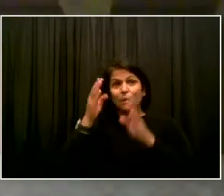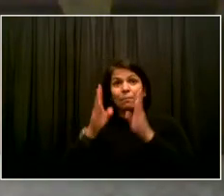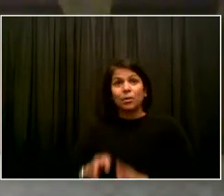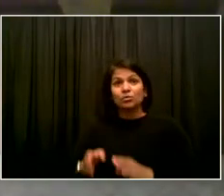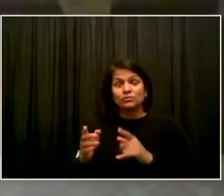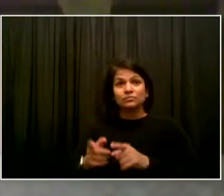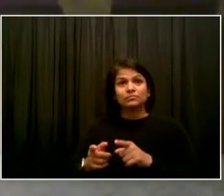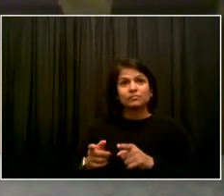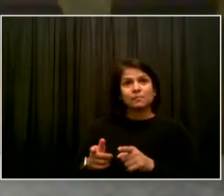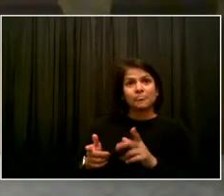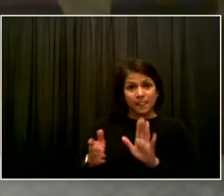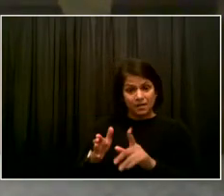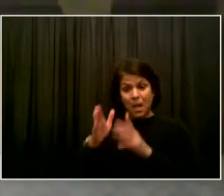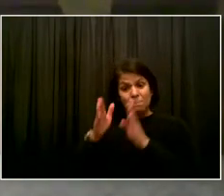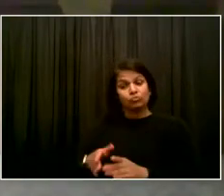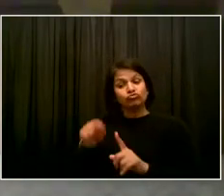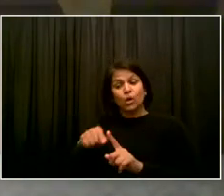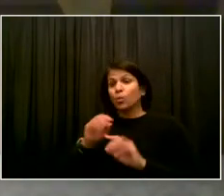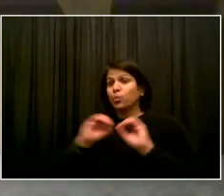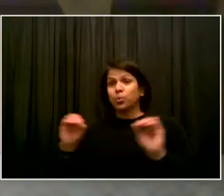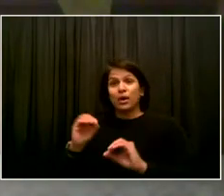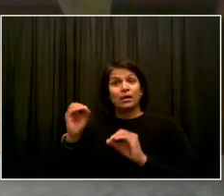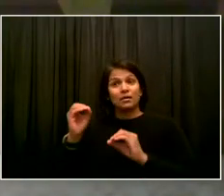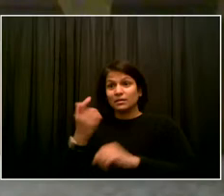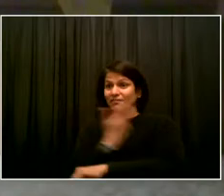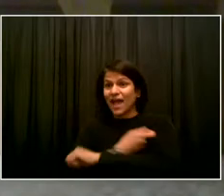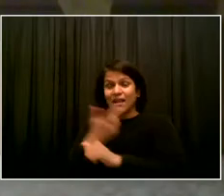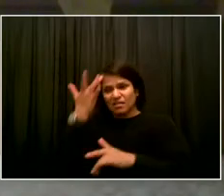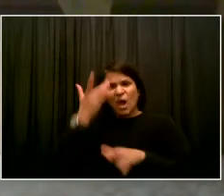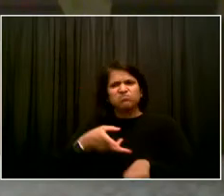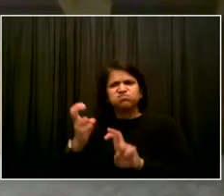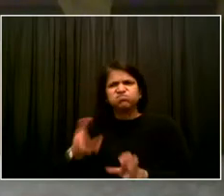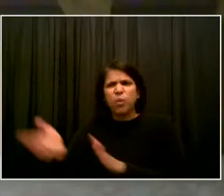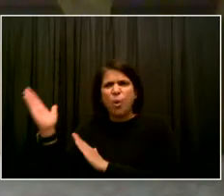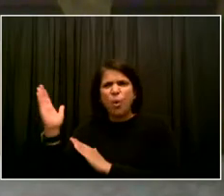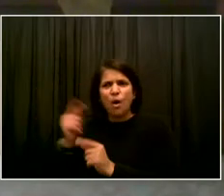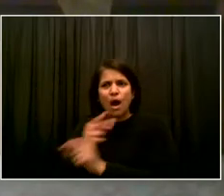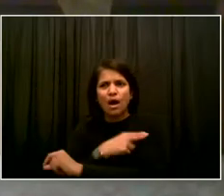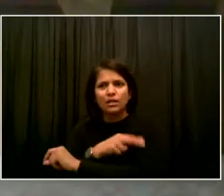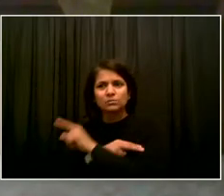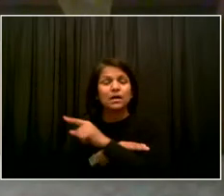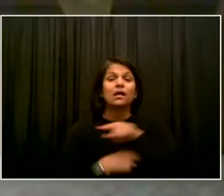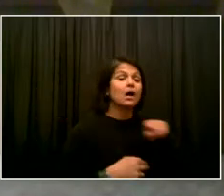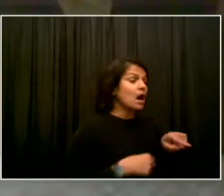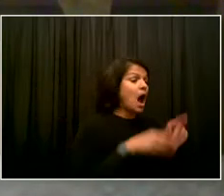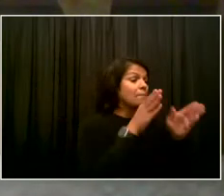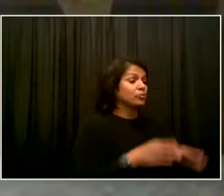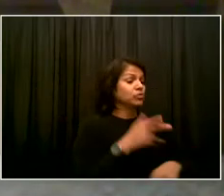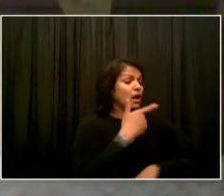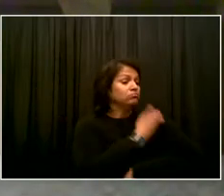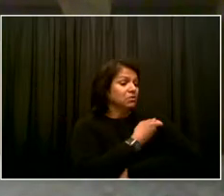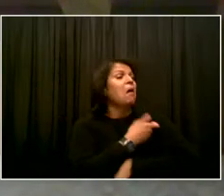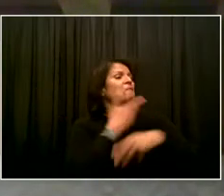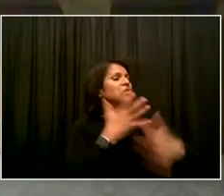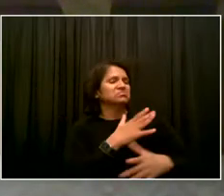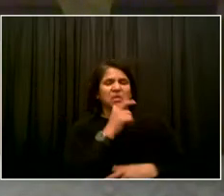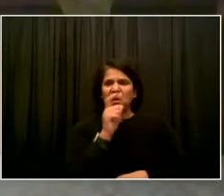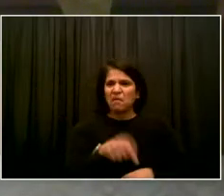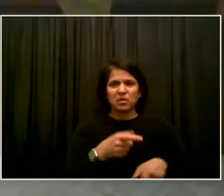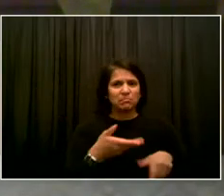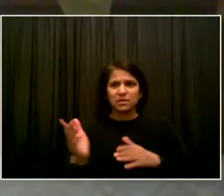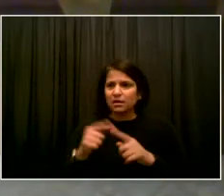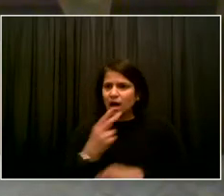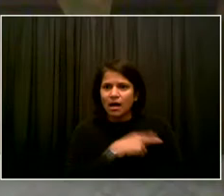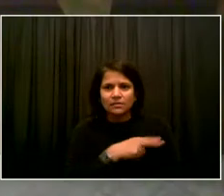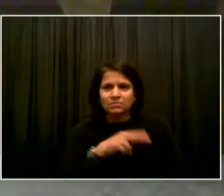enough, testing and vaccination. And when it comes to school, our young people, it is critical that